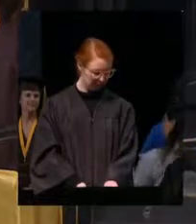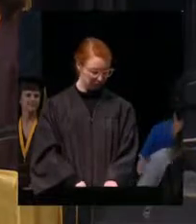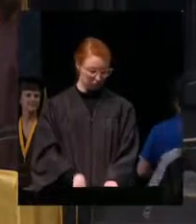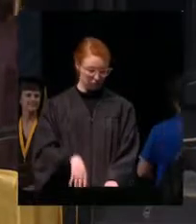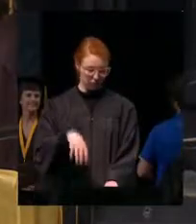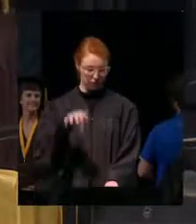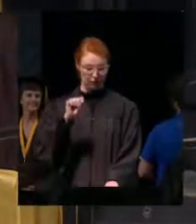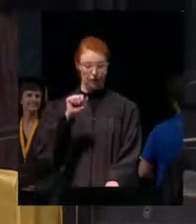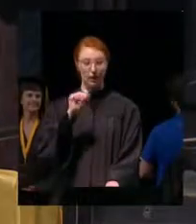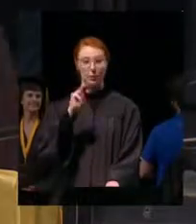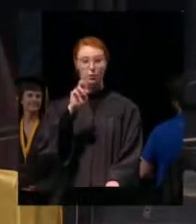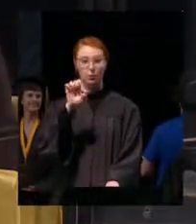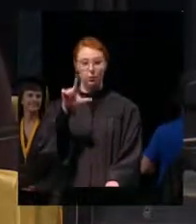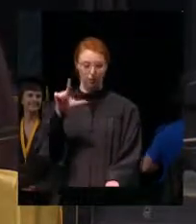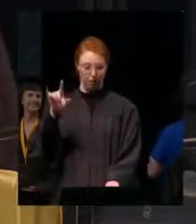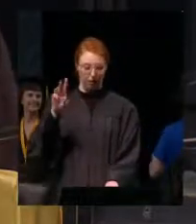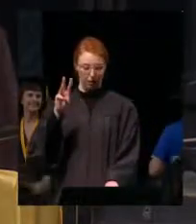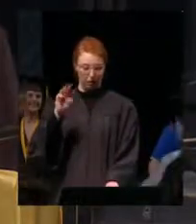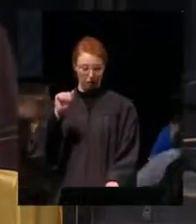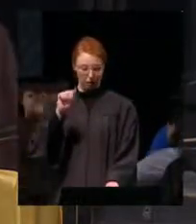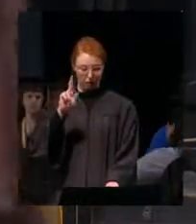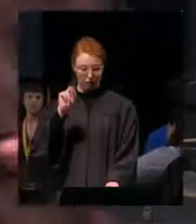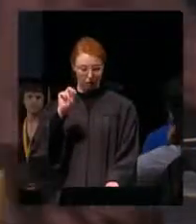Samuel Warnschulz.